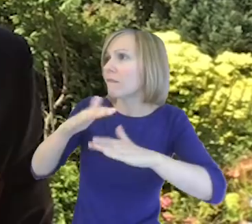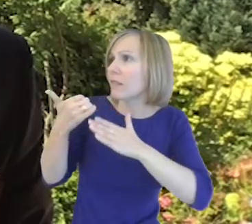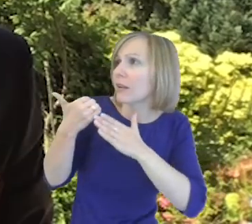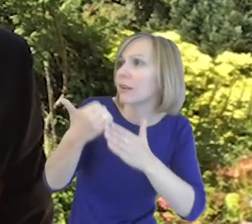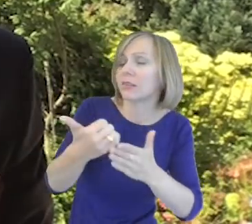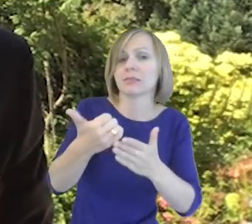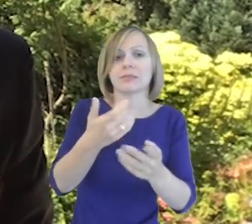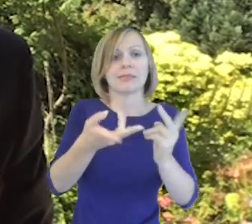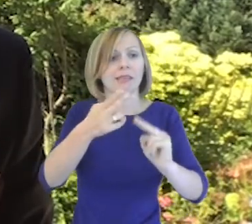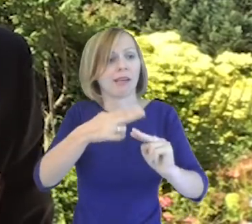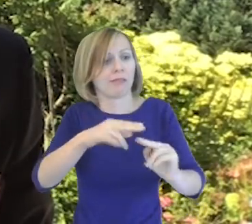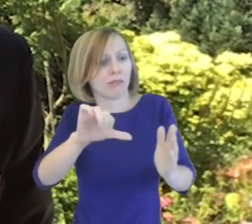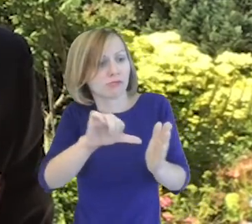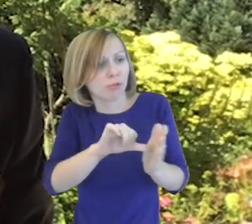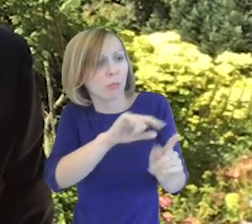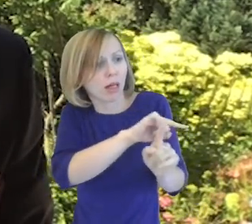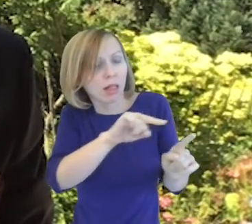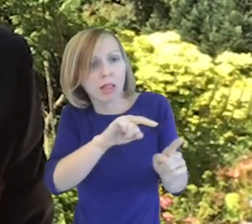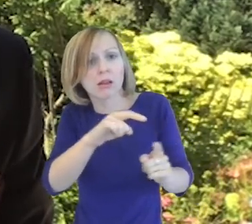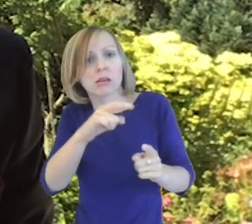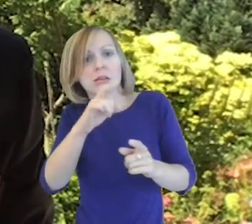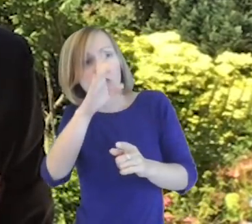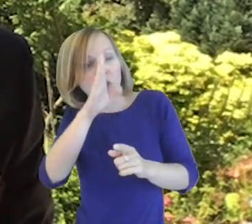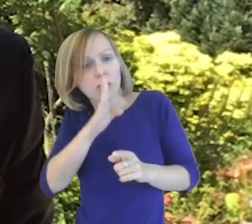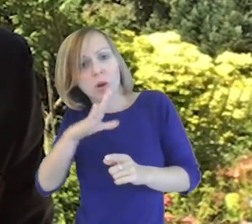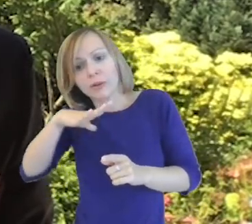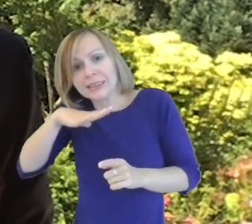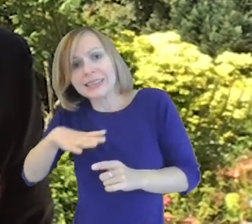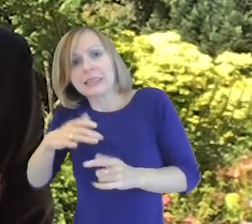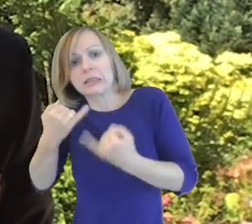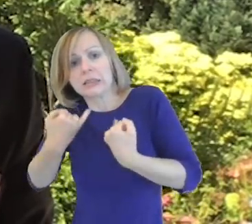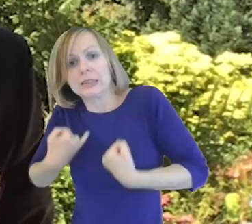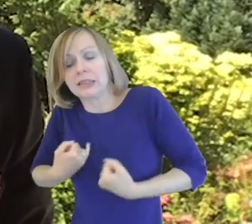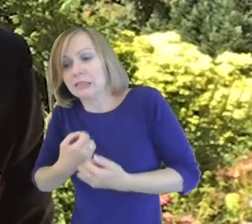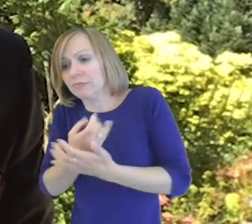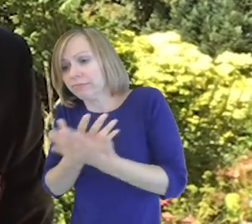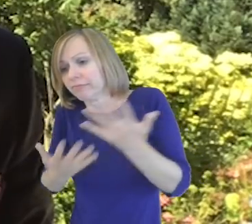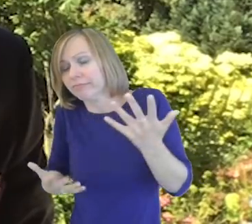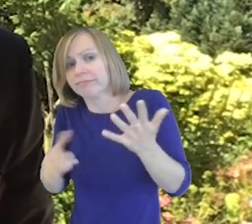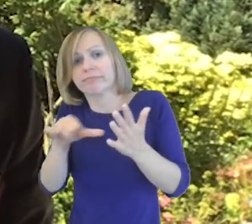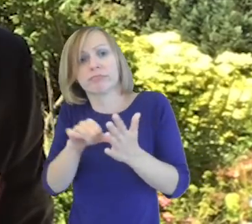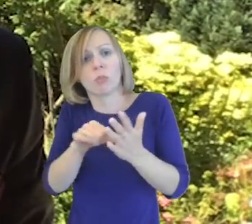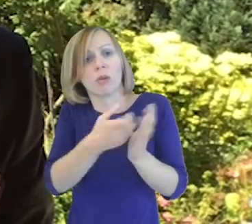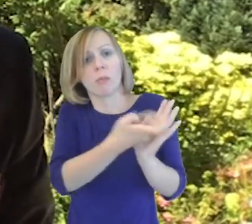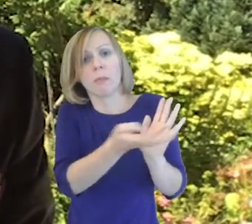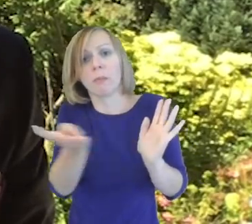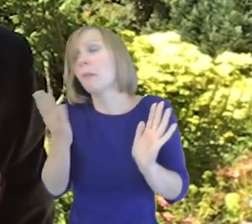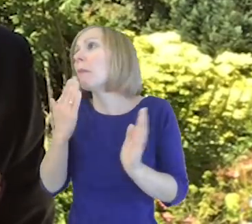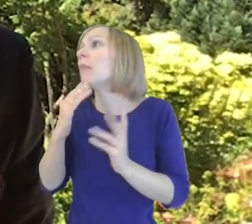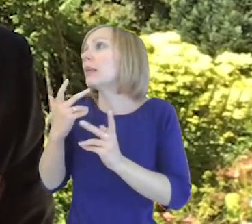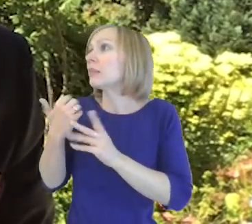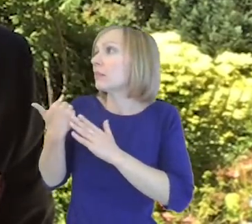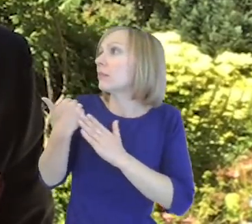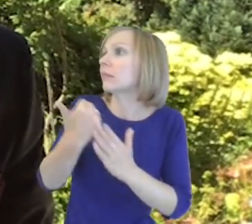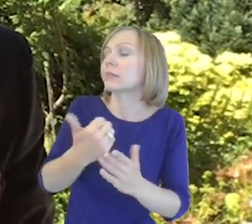life are in trouble, sorrow, need, sickness, or any other adversity,